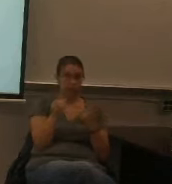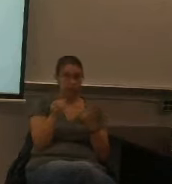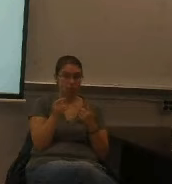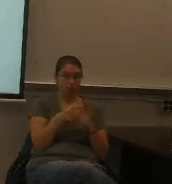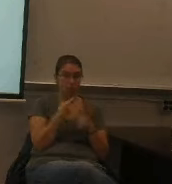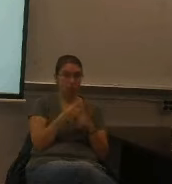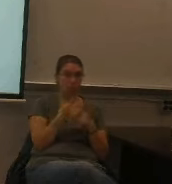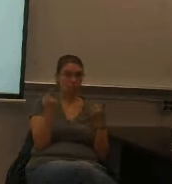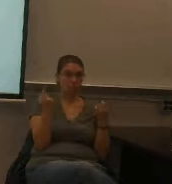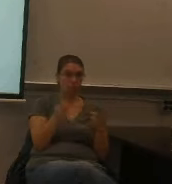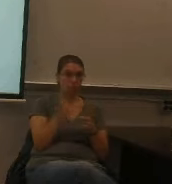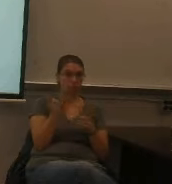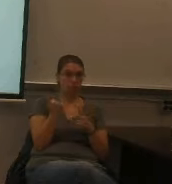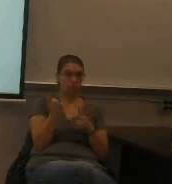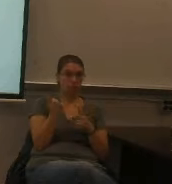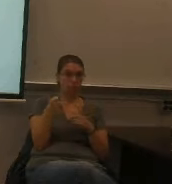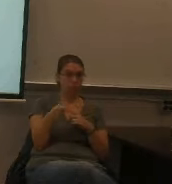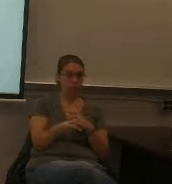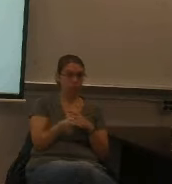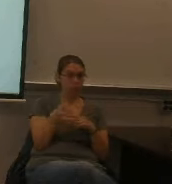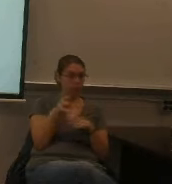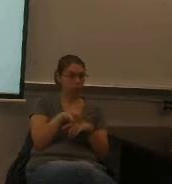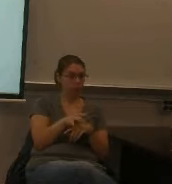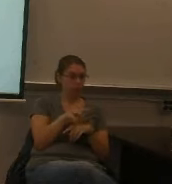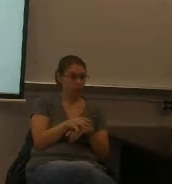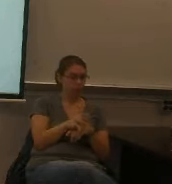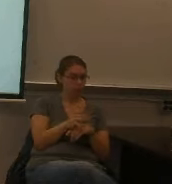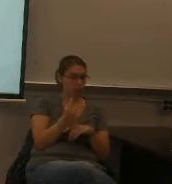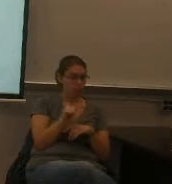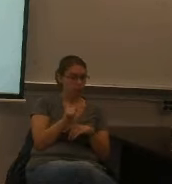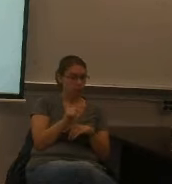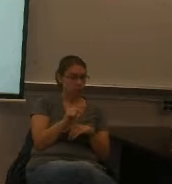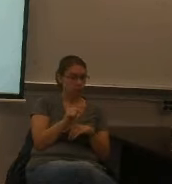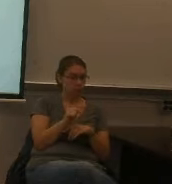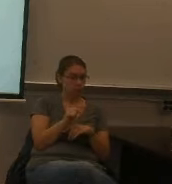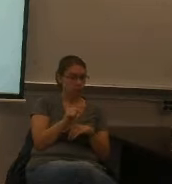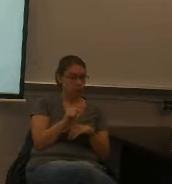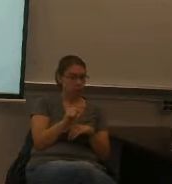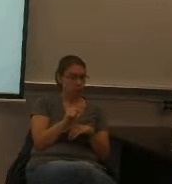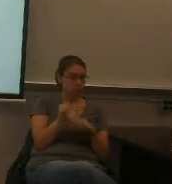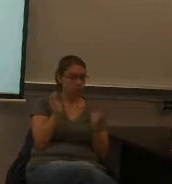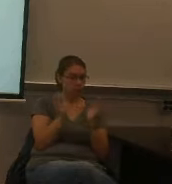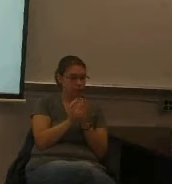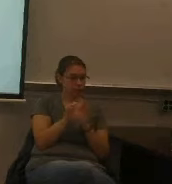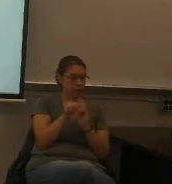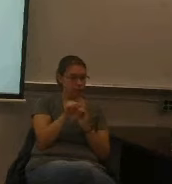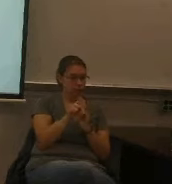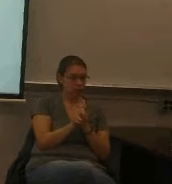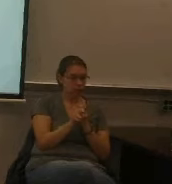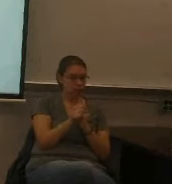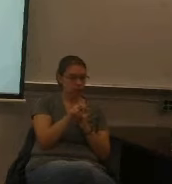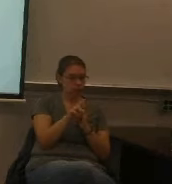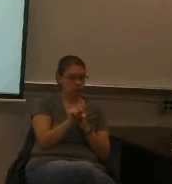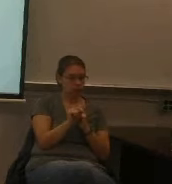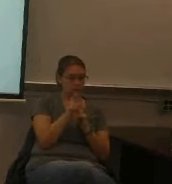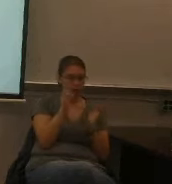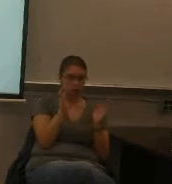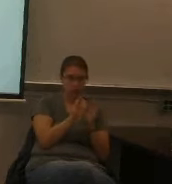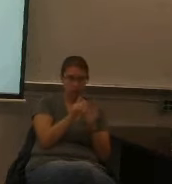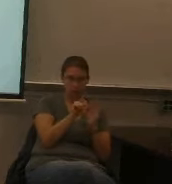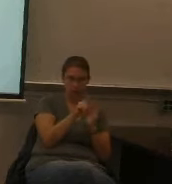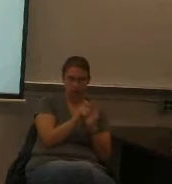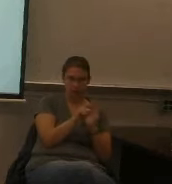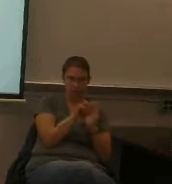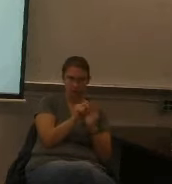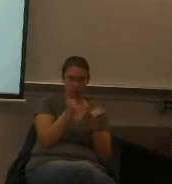But then what happened was that this actually stimulated the small lake trout, because the small lake trout were actually able to go